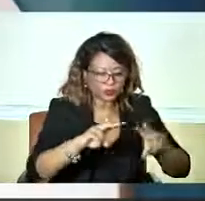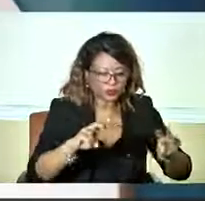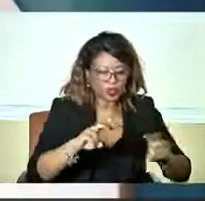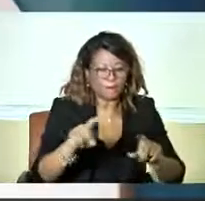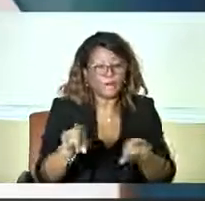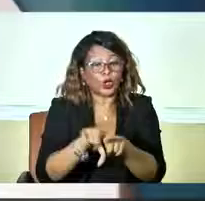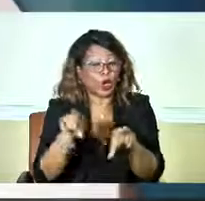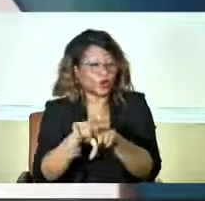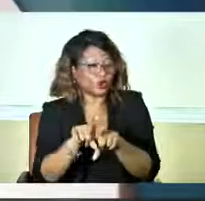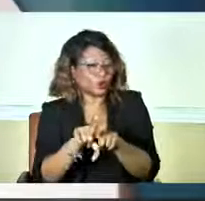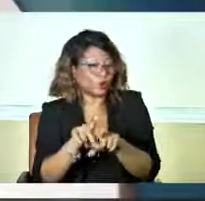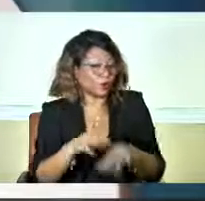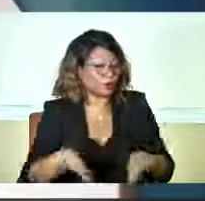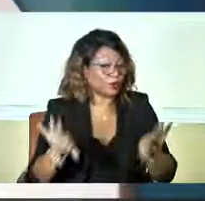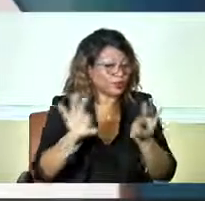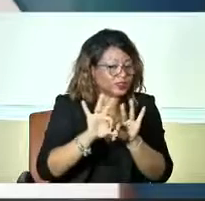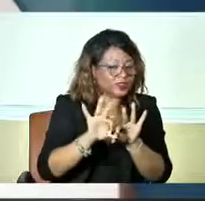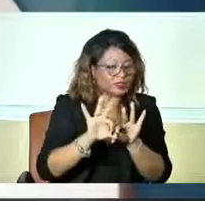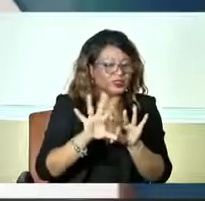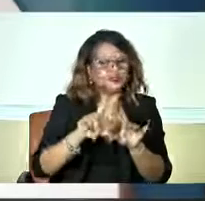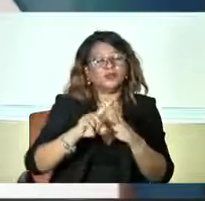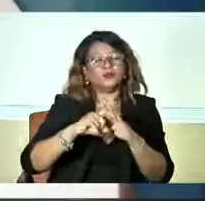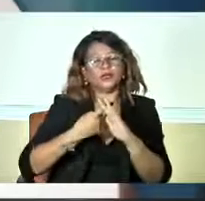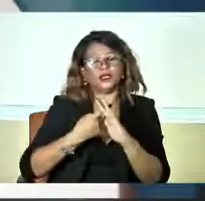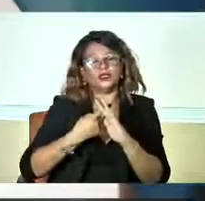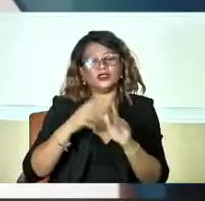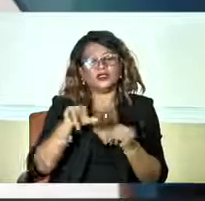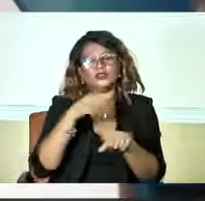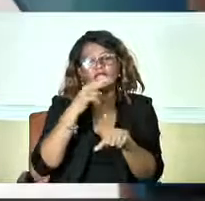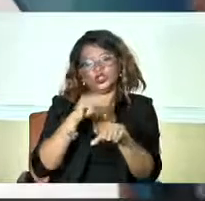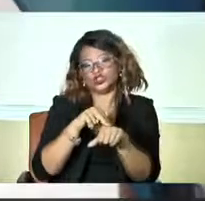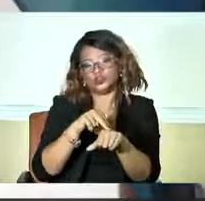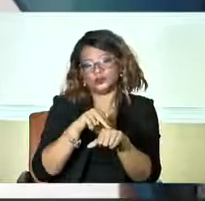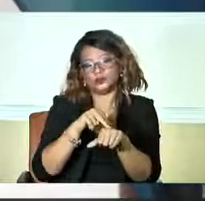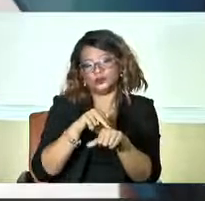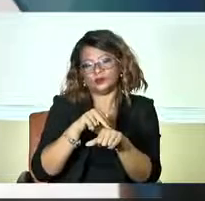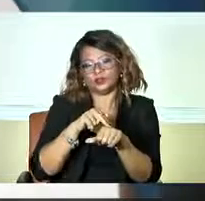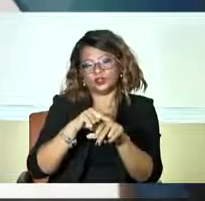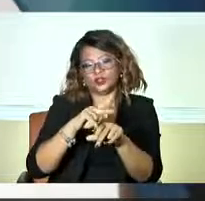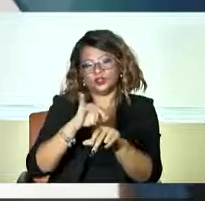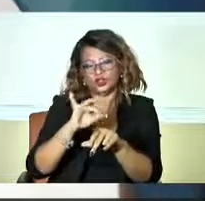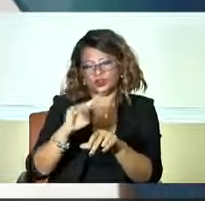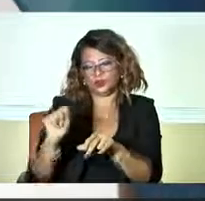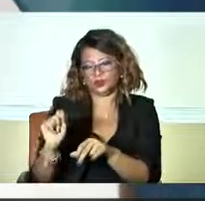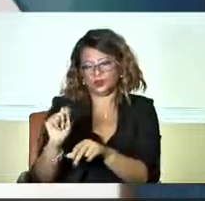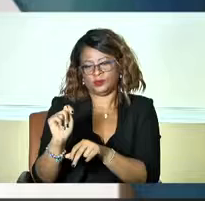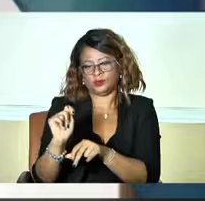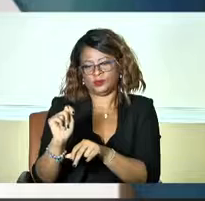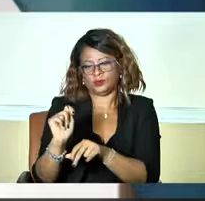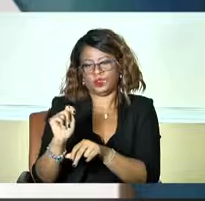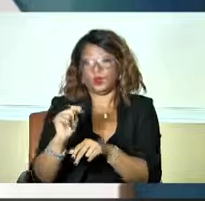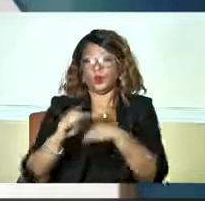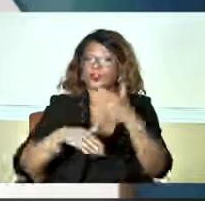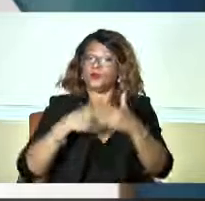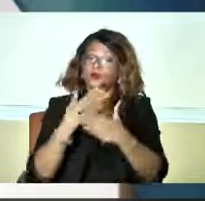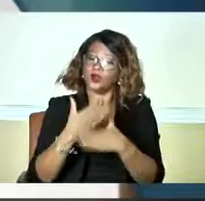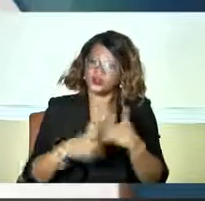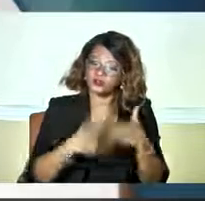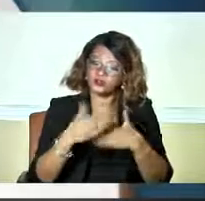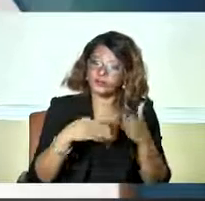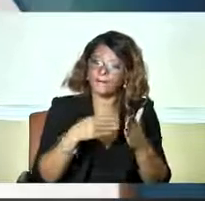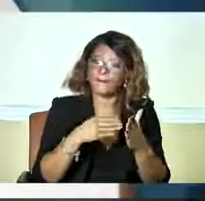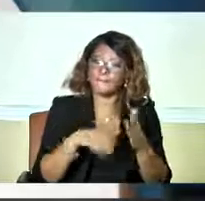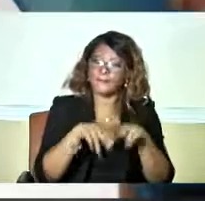but also, and more importantly, to implement a national CERT. We are in the process of